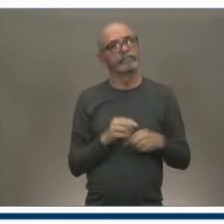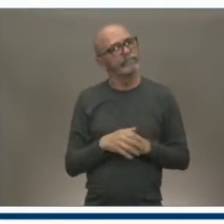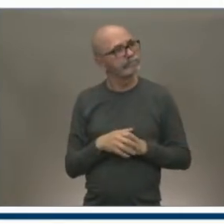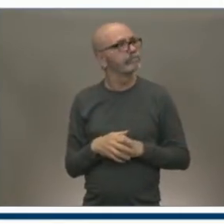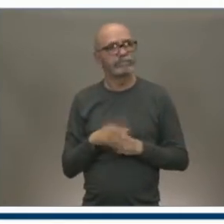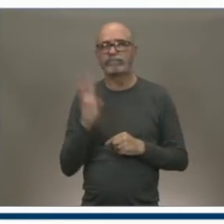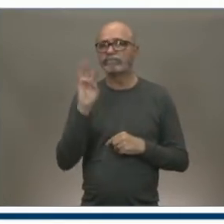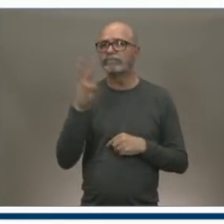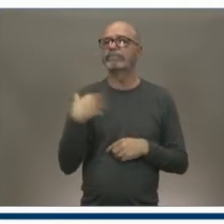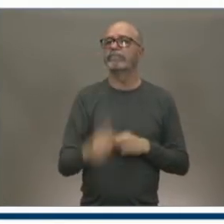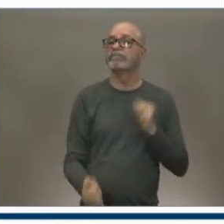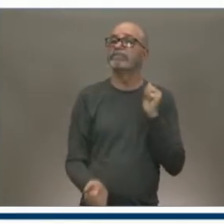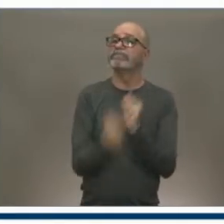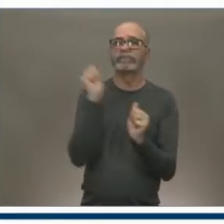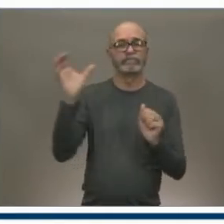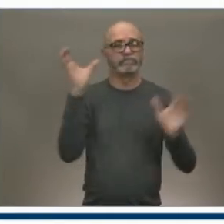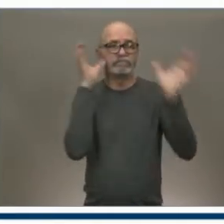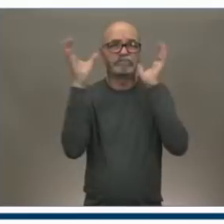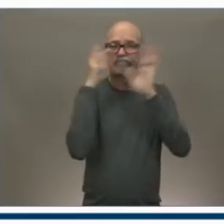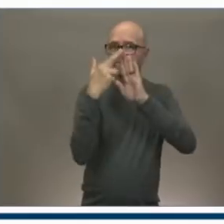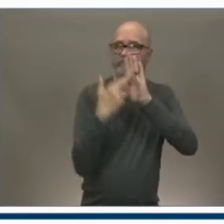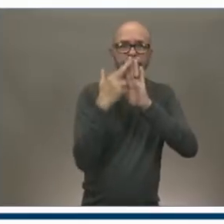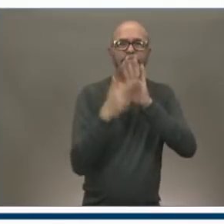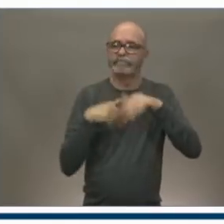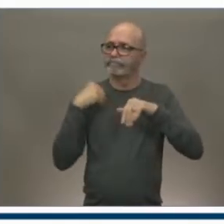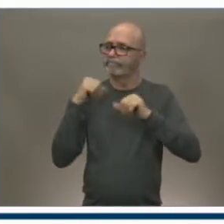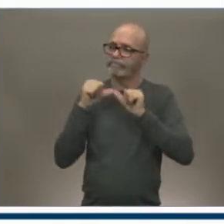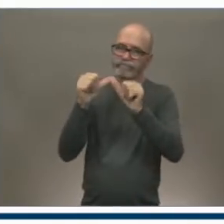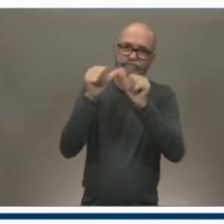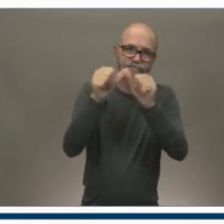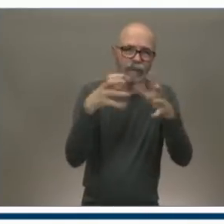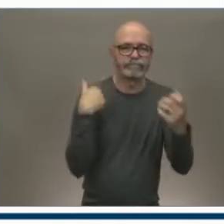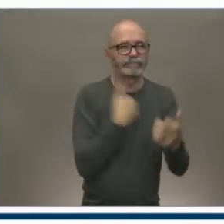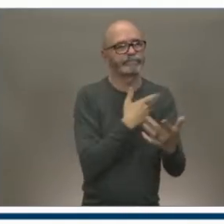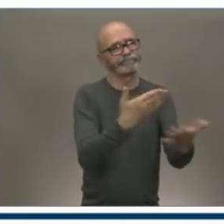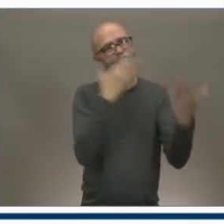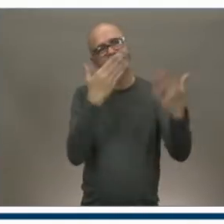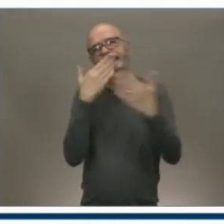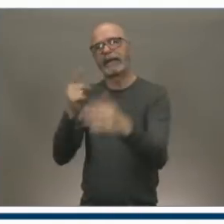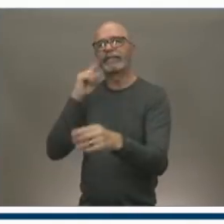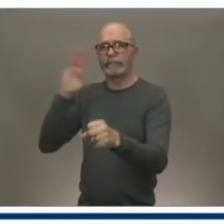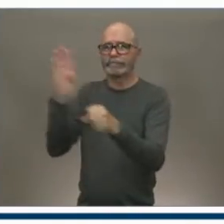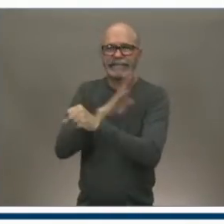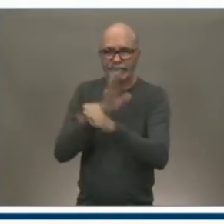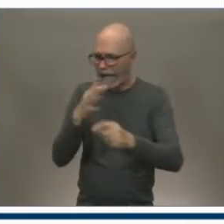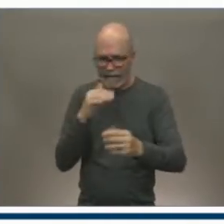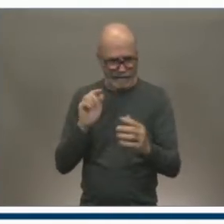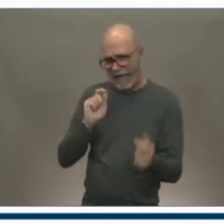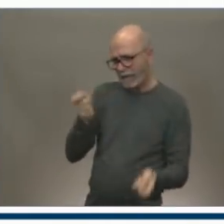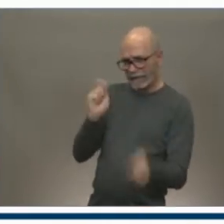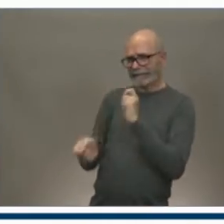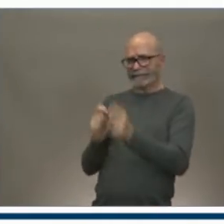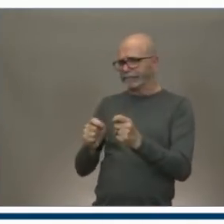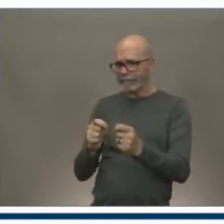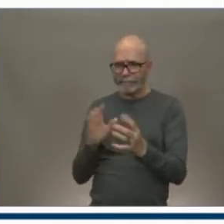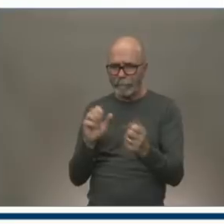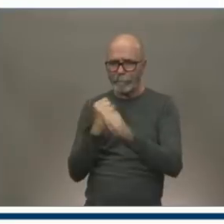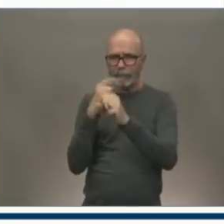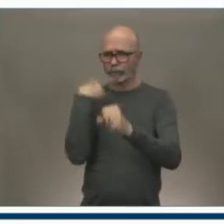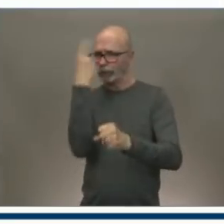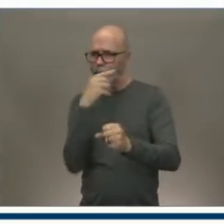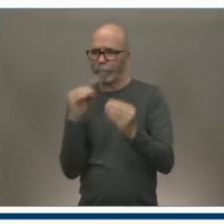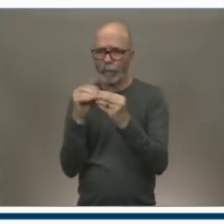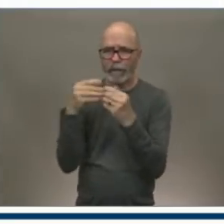remains high. So I want to acknowledge and thank the businesses for their adaptability, flexibility, and cooperation with the public